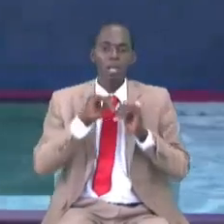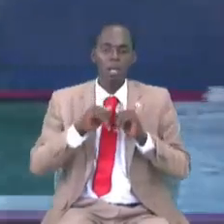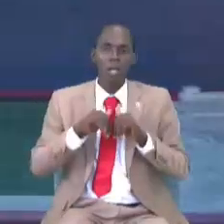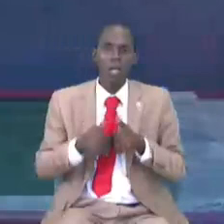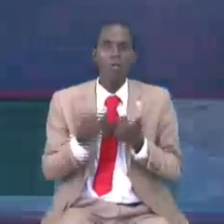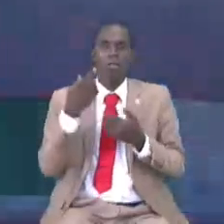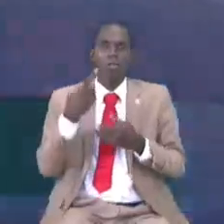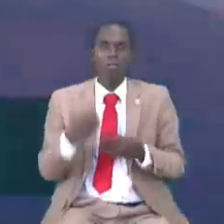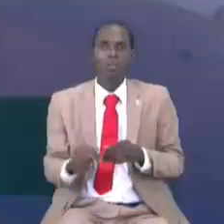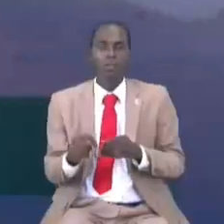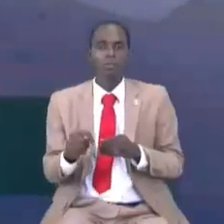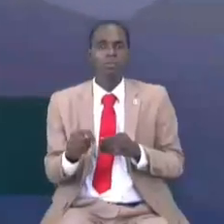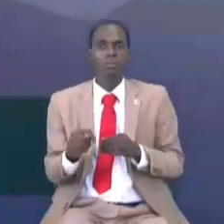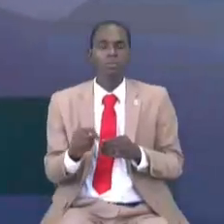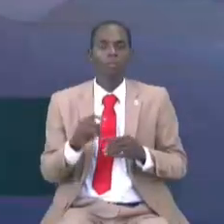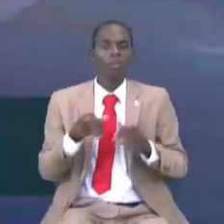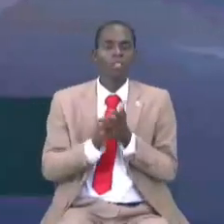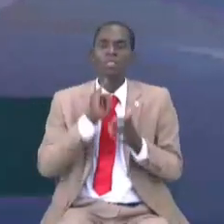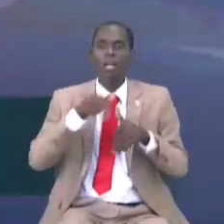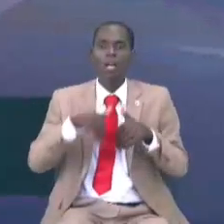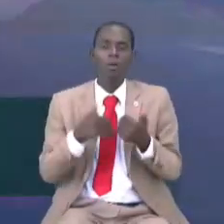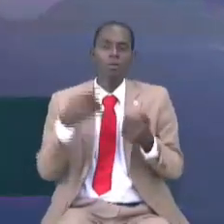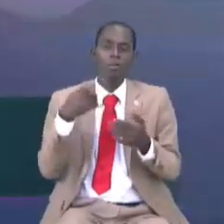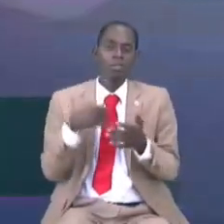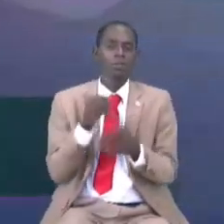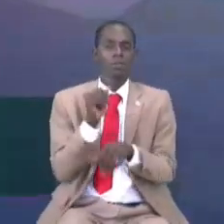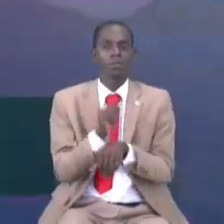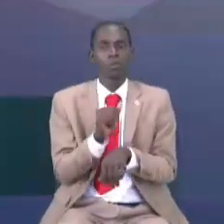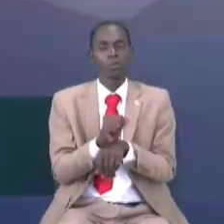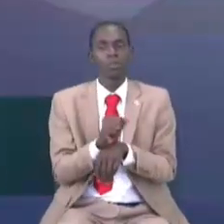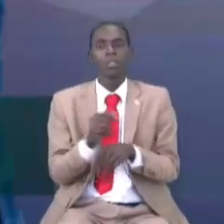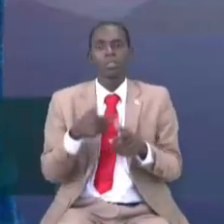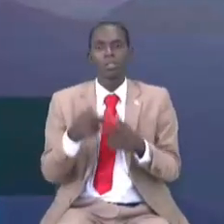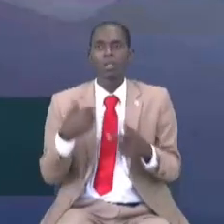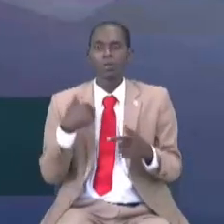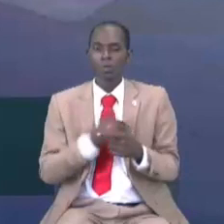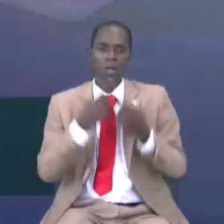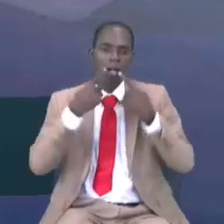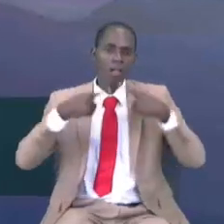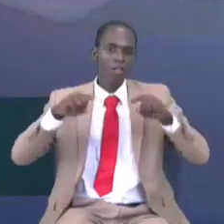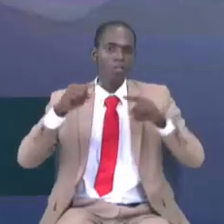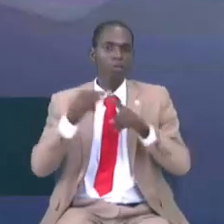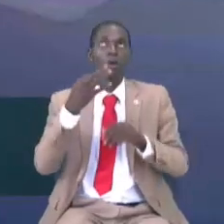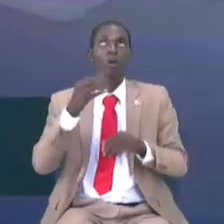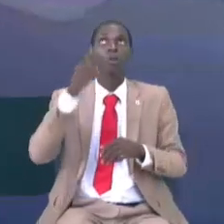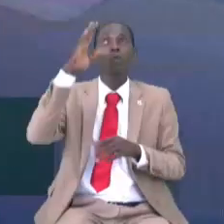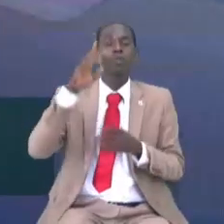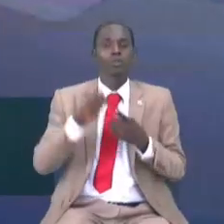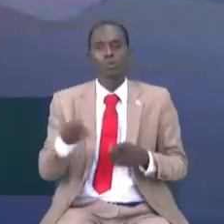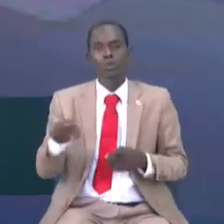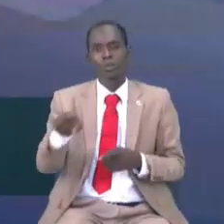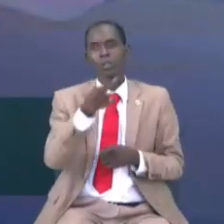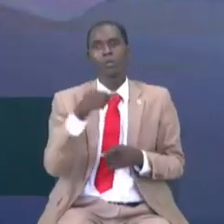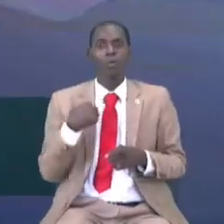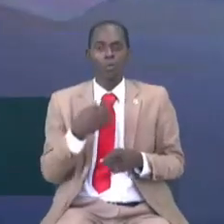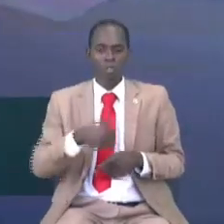we declare the word of God to them. We still have a period of probation. And the reason why we're preaching